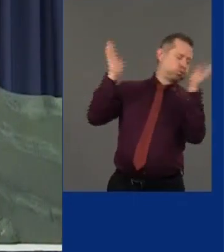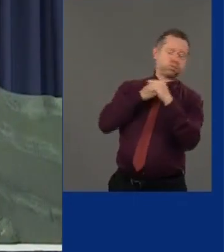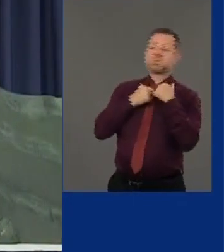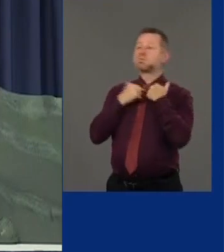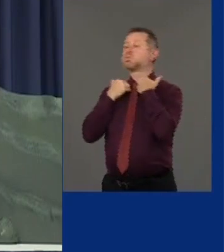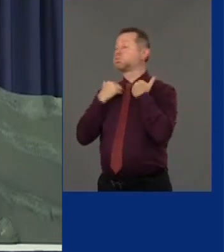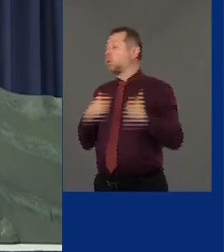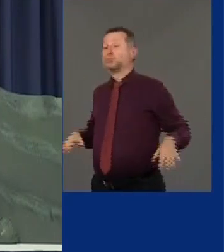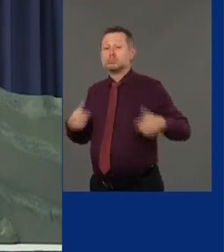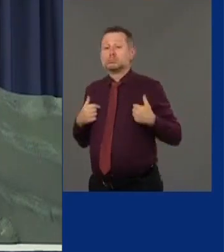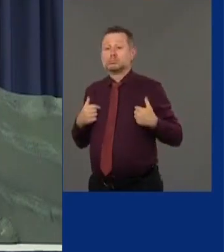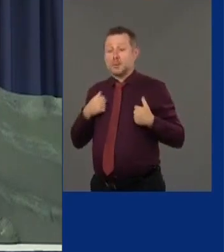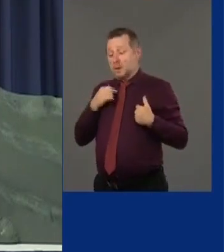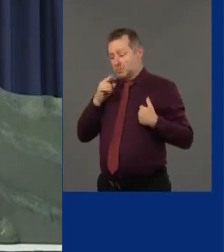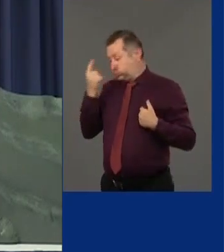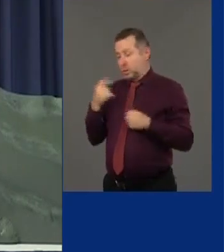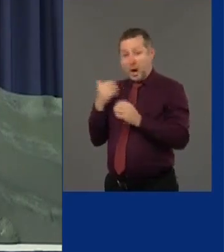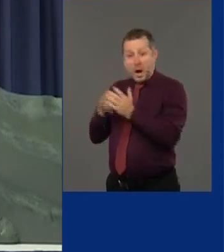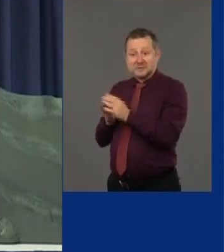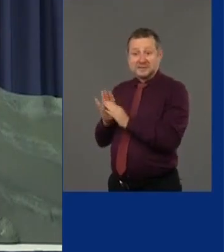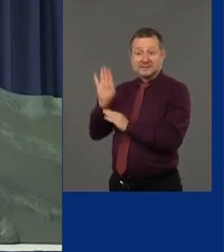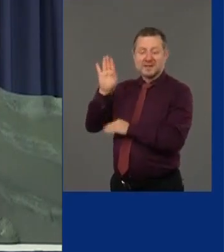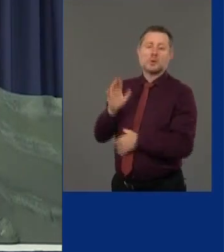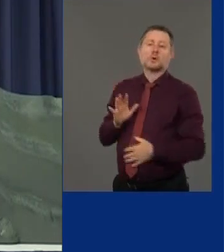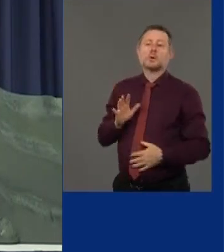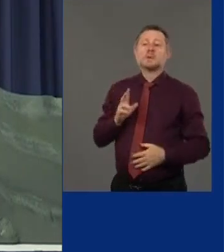We don't need to climb another mountain.